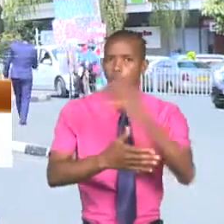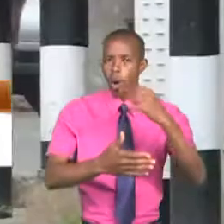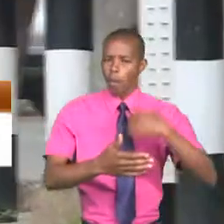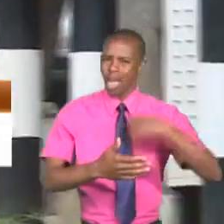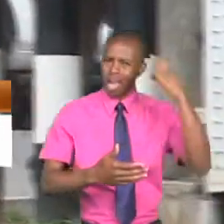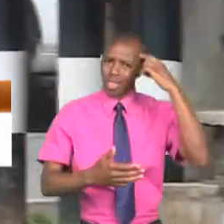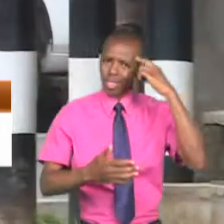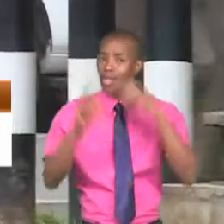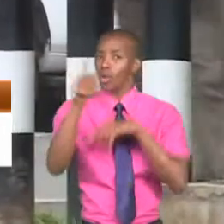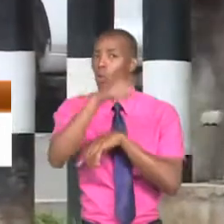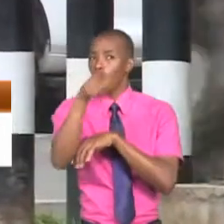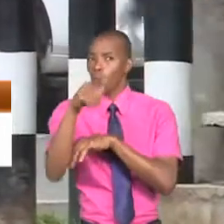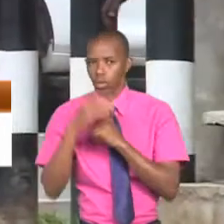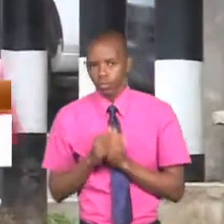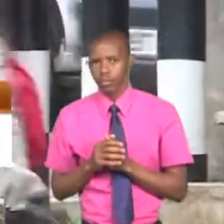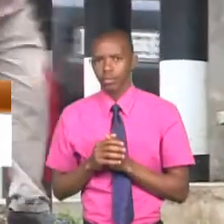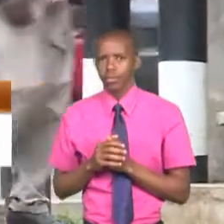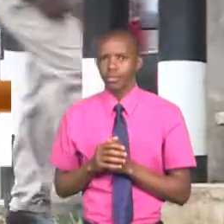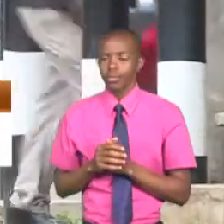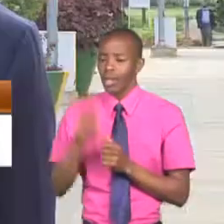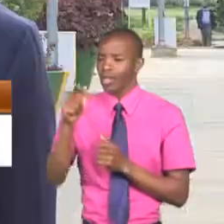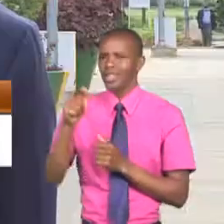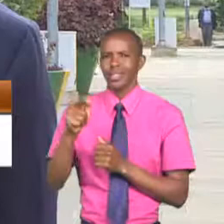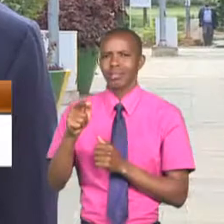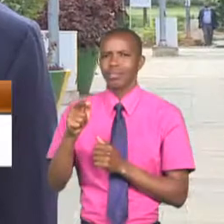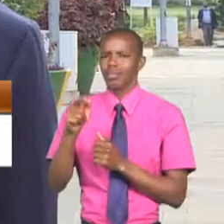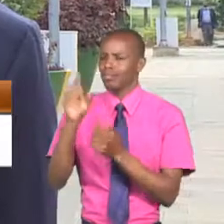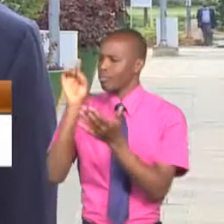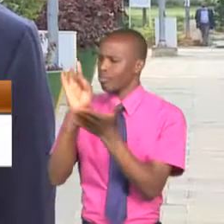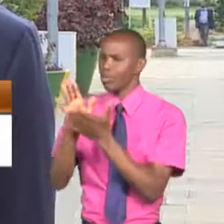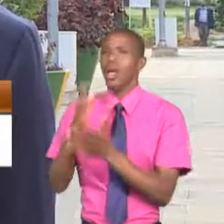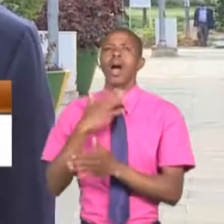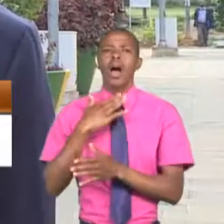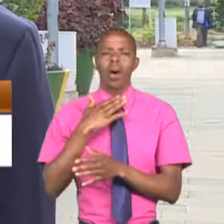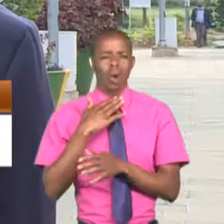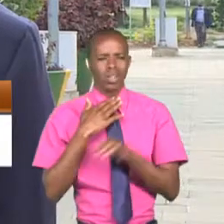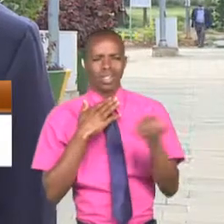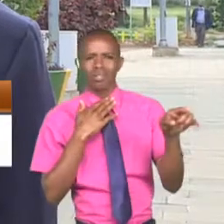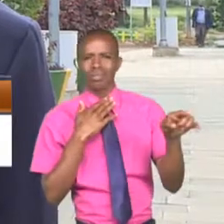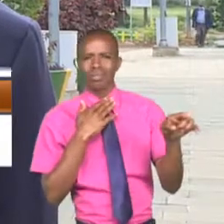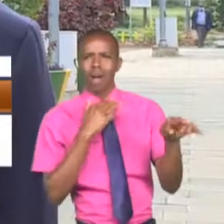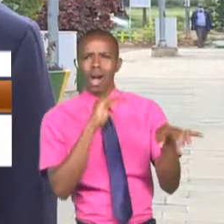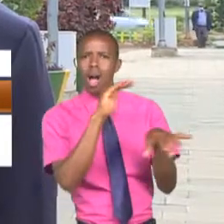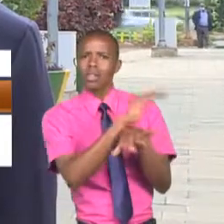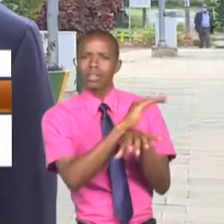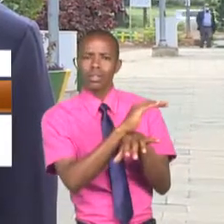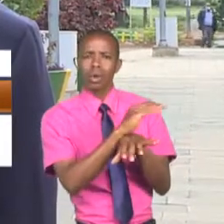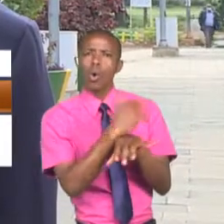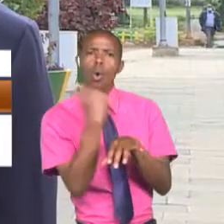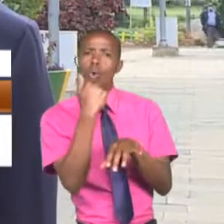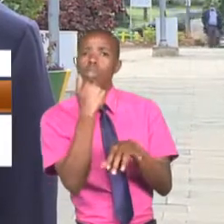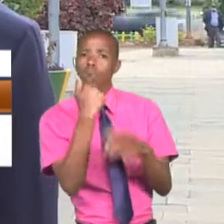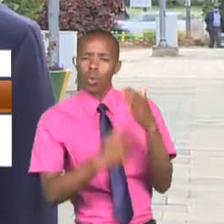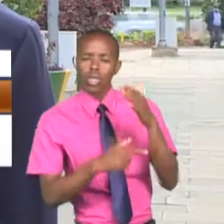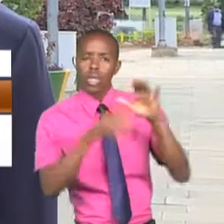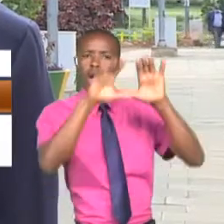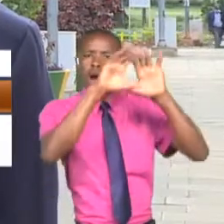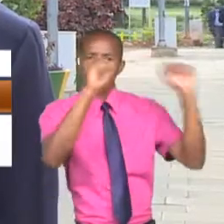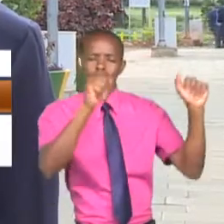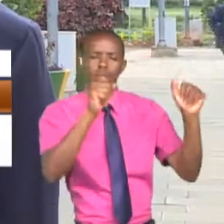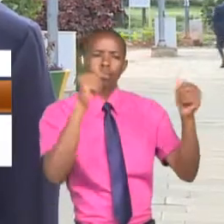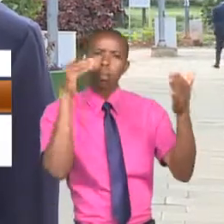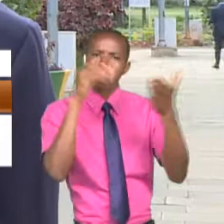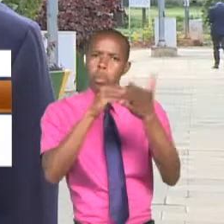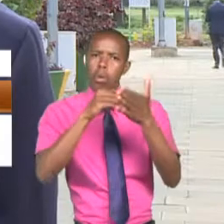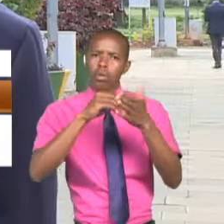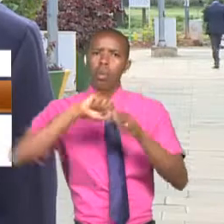is wrong. Hata hivyo, usemi huo umetupiliwa mbali. I want to correct my colleagues who are alleging that the president has stopped rallying